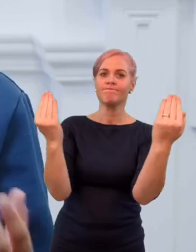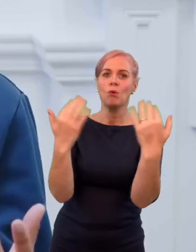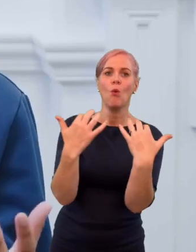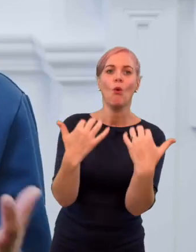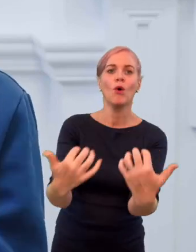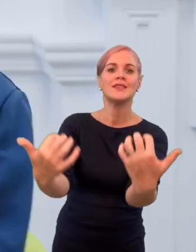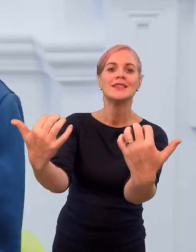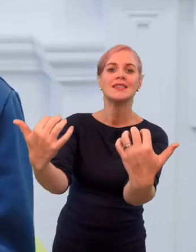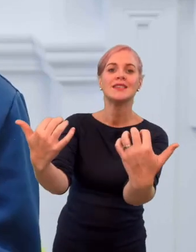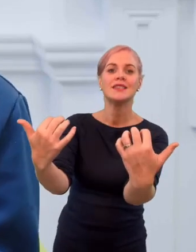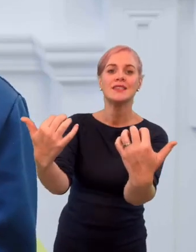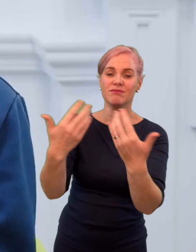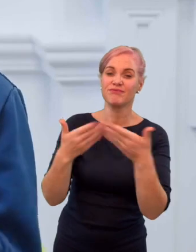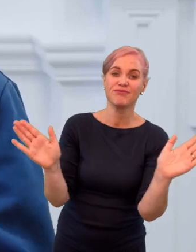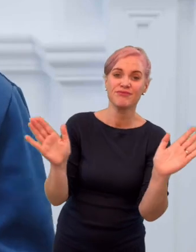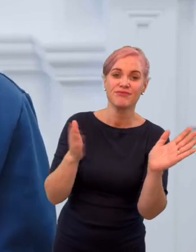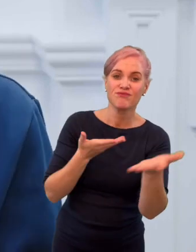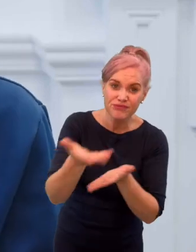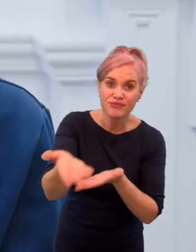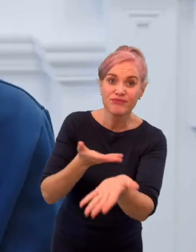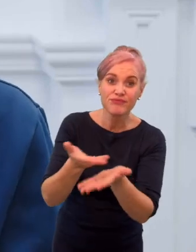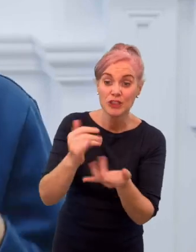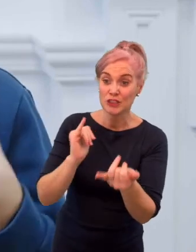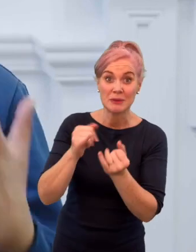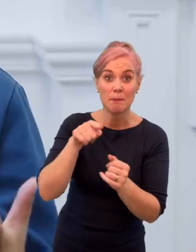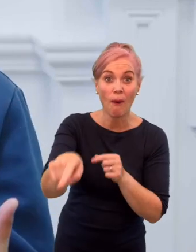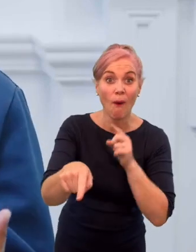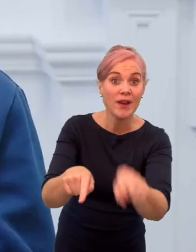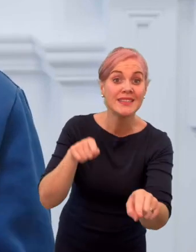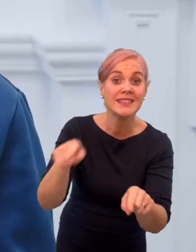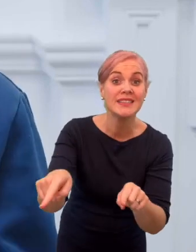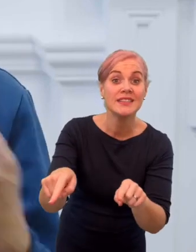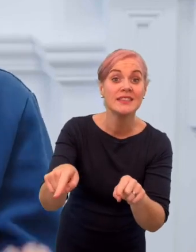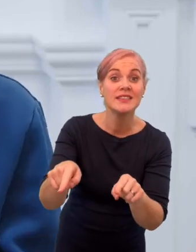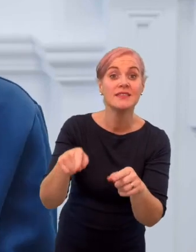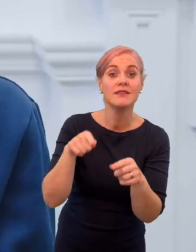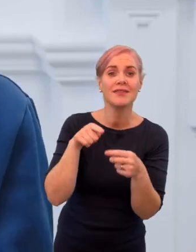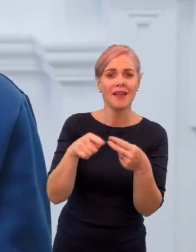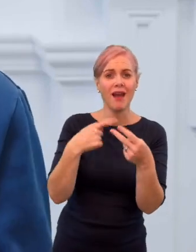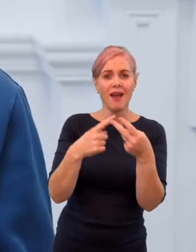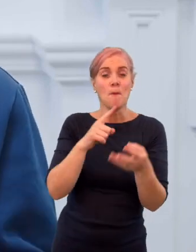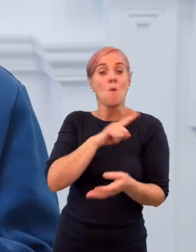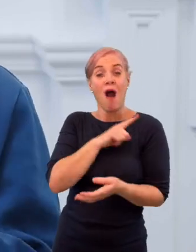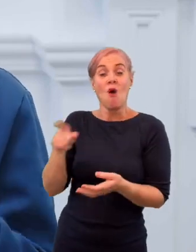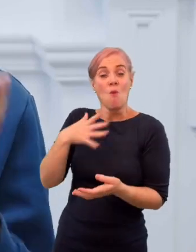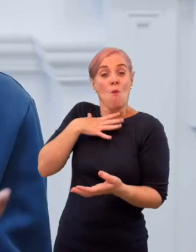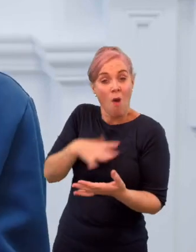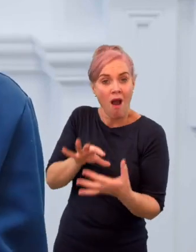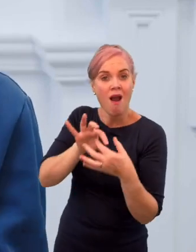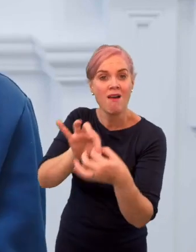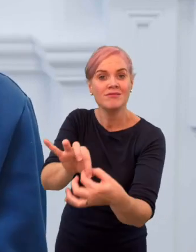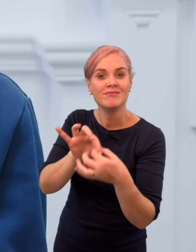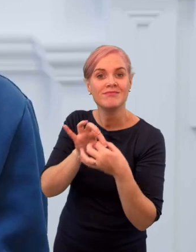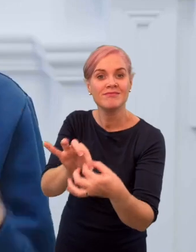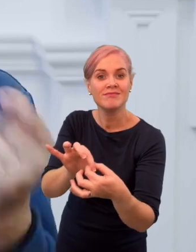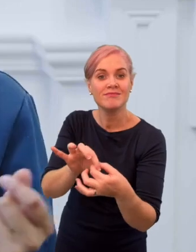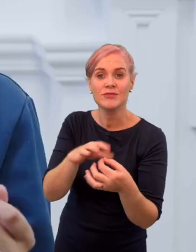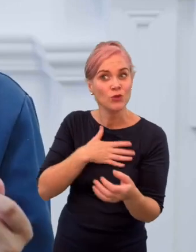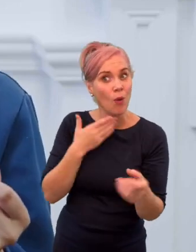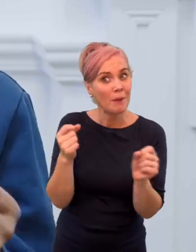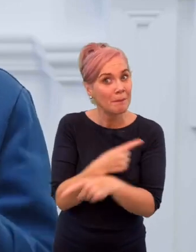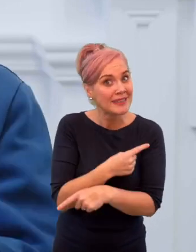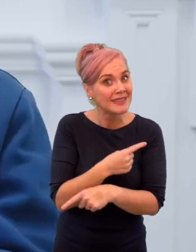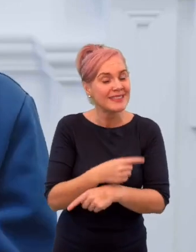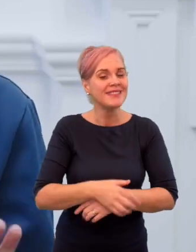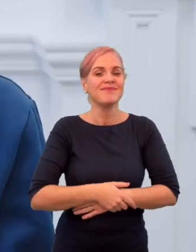many times in the story where she breaks the fourth wall to speak to the audience, even points at them and all of those elements, because she wants to engage